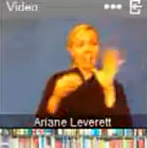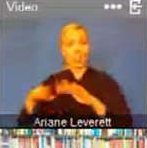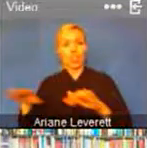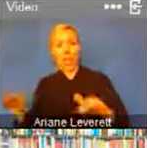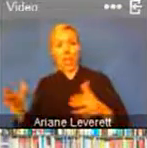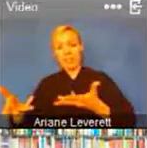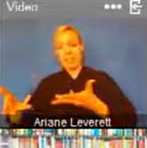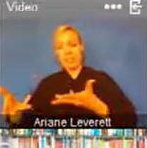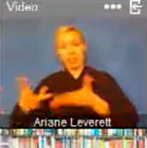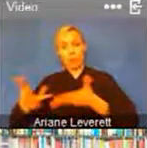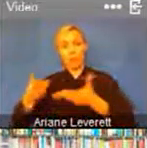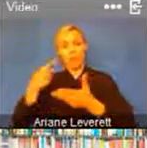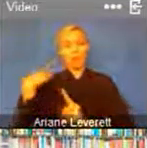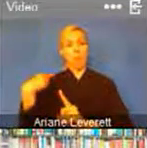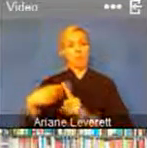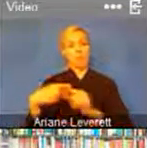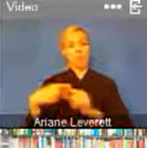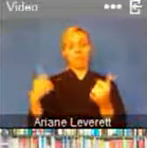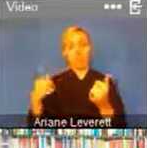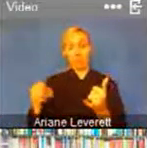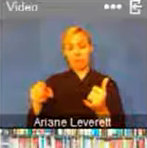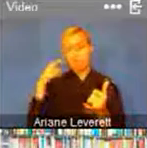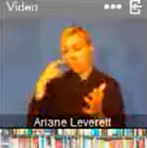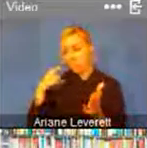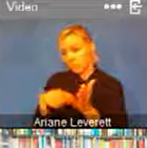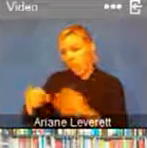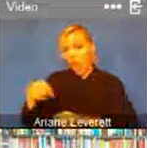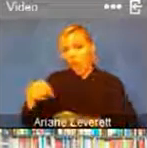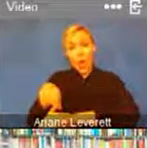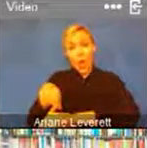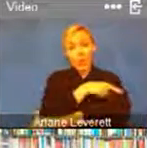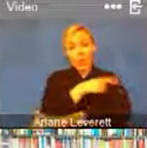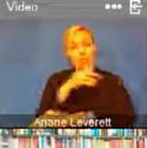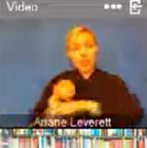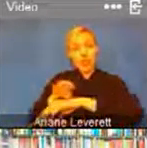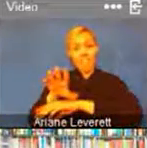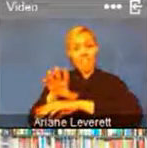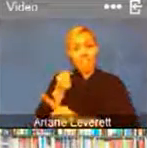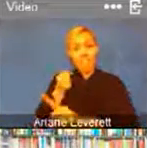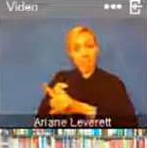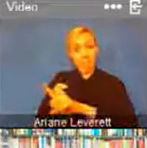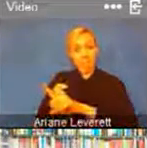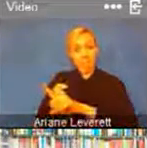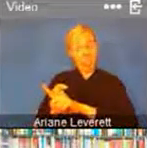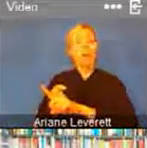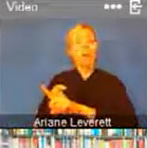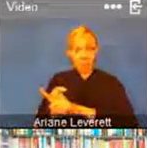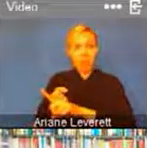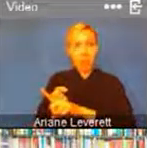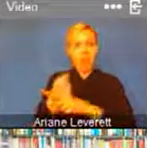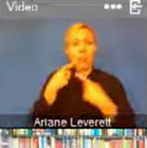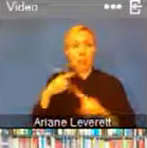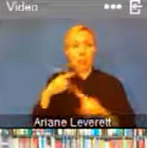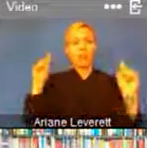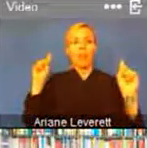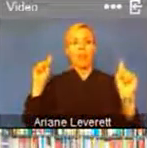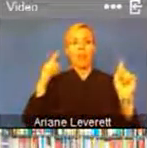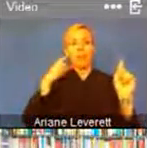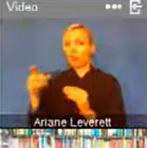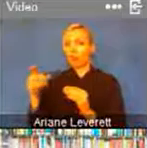early childhood education programs. This is not just the offer side, this is also, we saw, the side of the